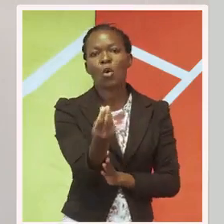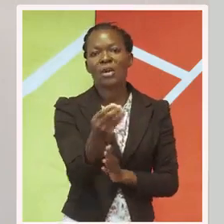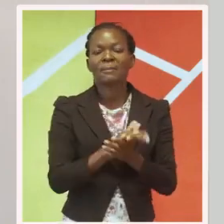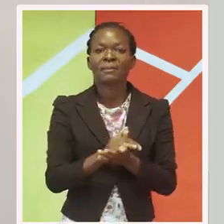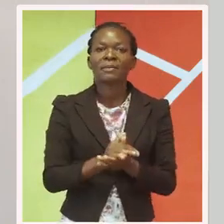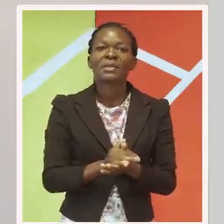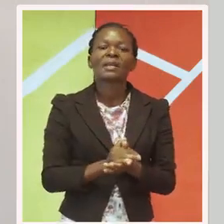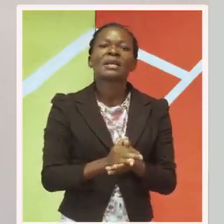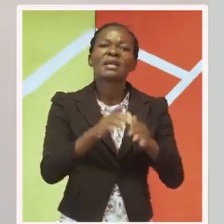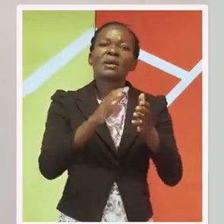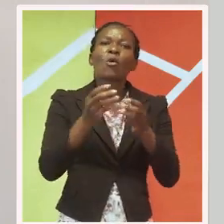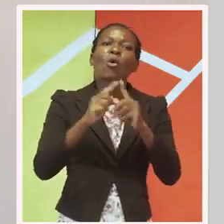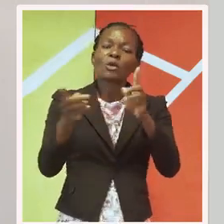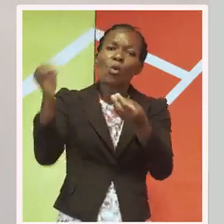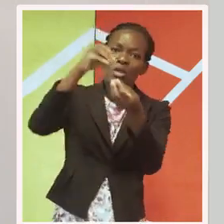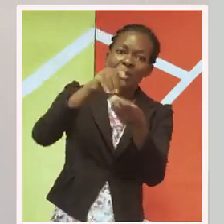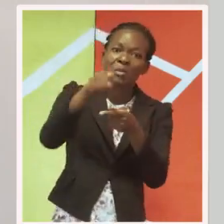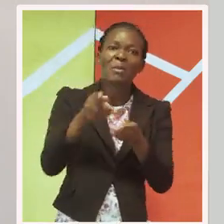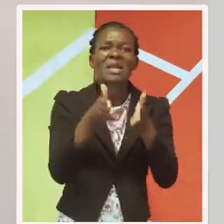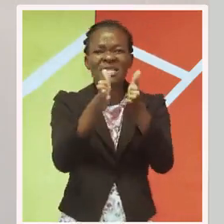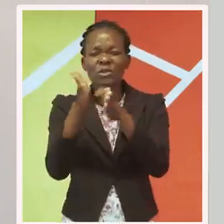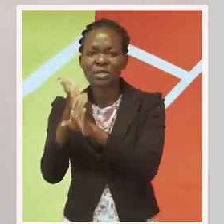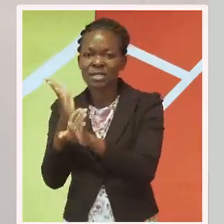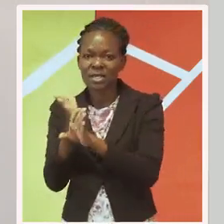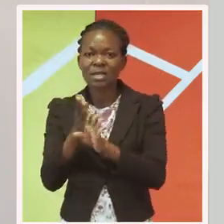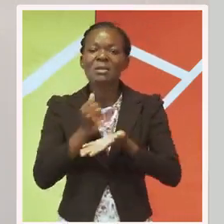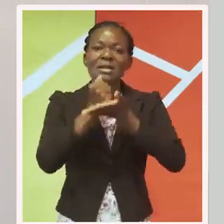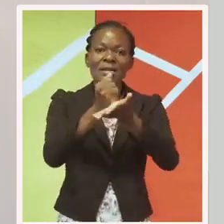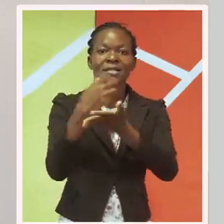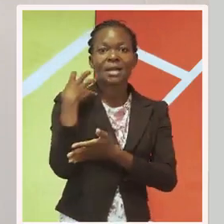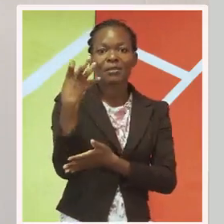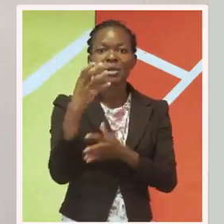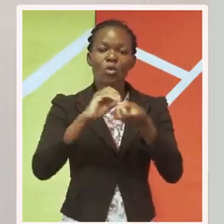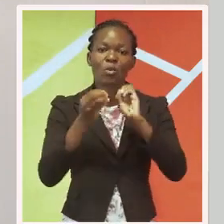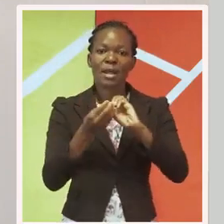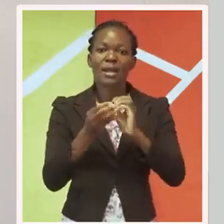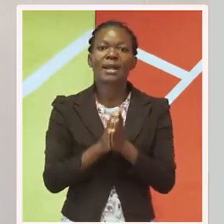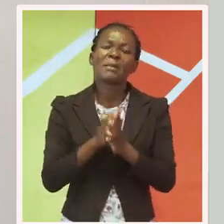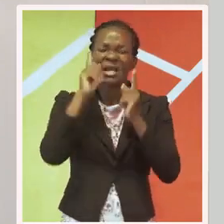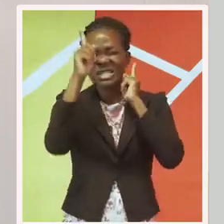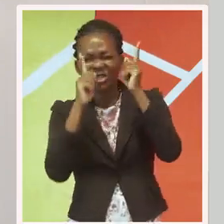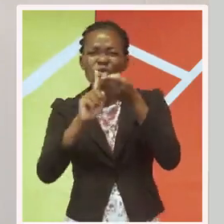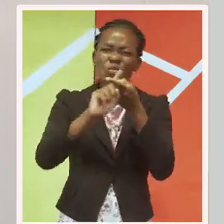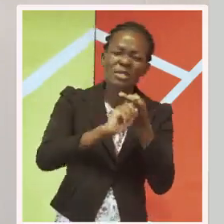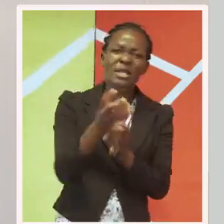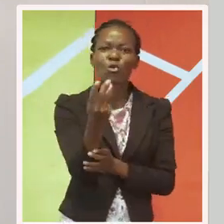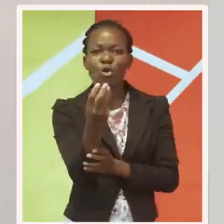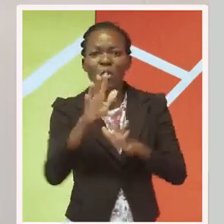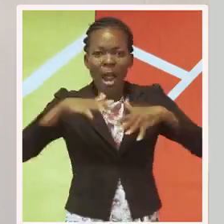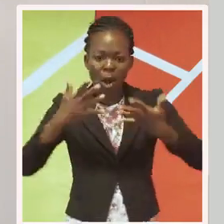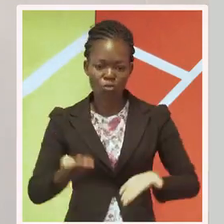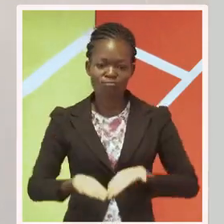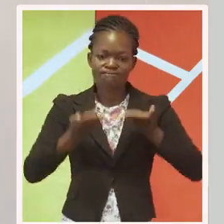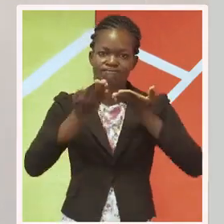countries. Among these tools, they also have a variety of mechanisms that help them make